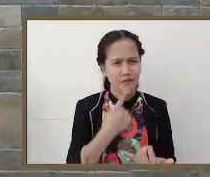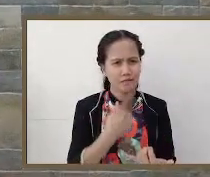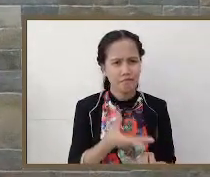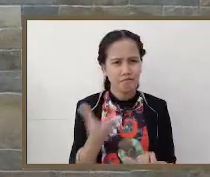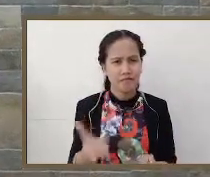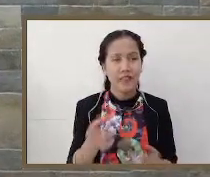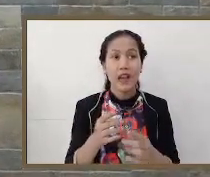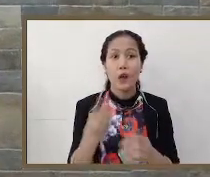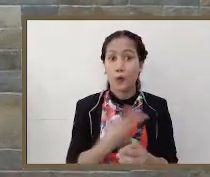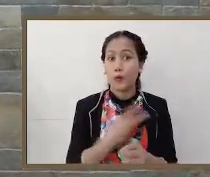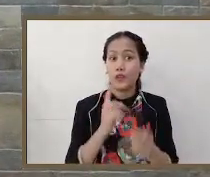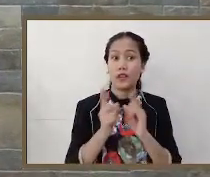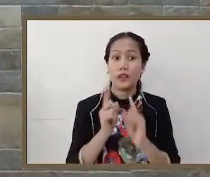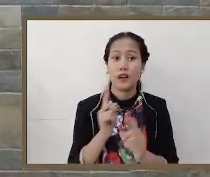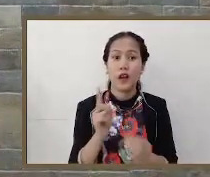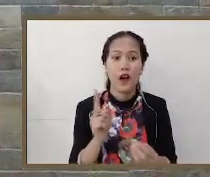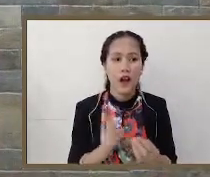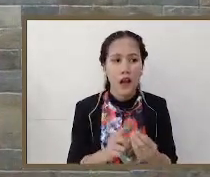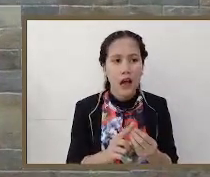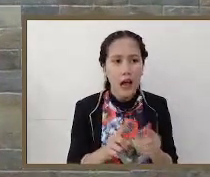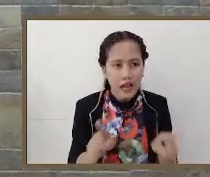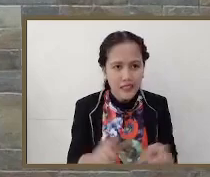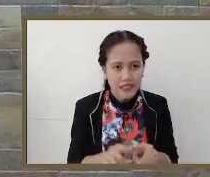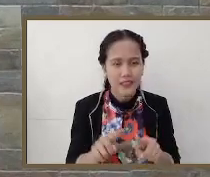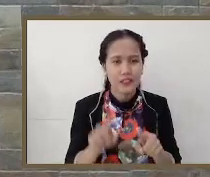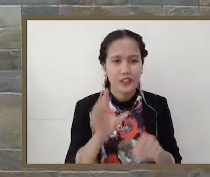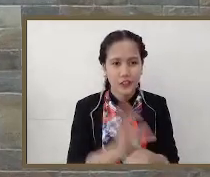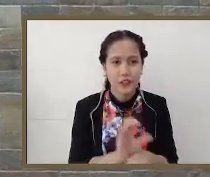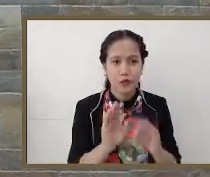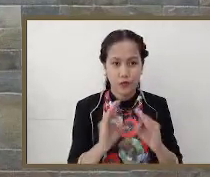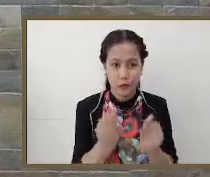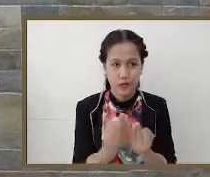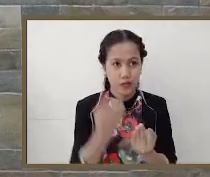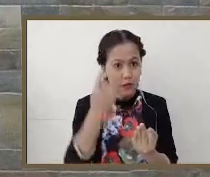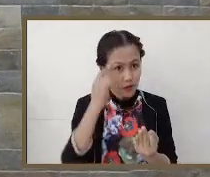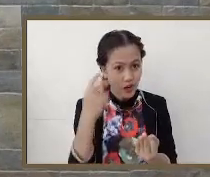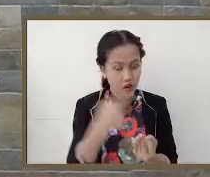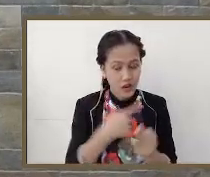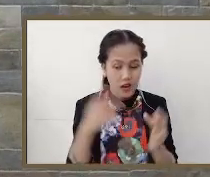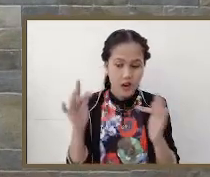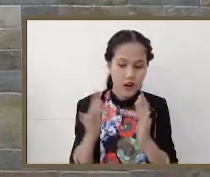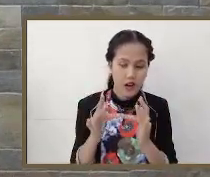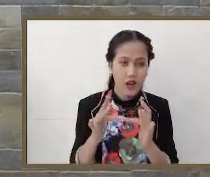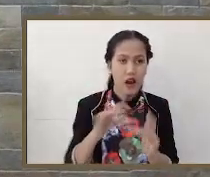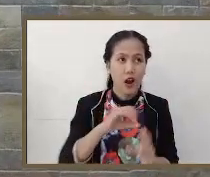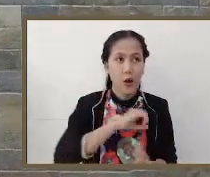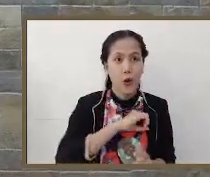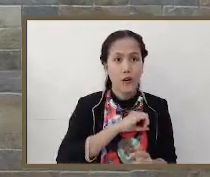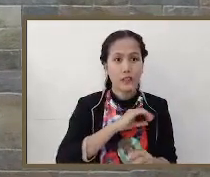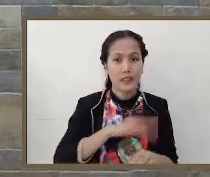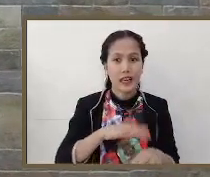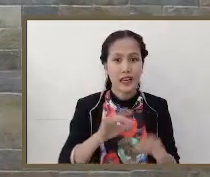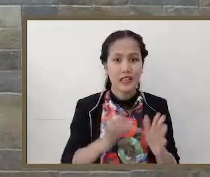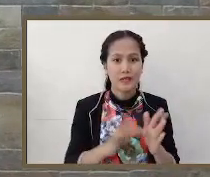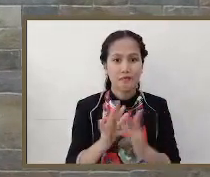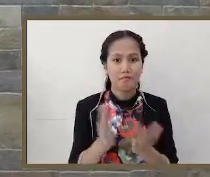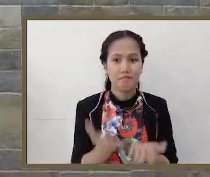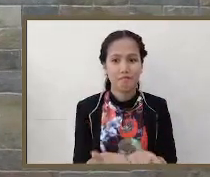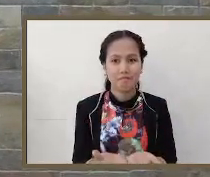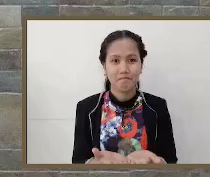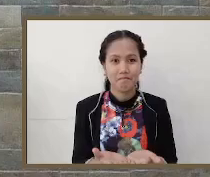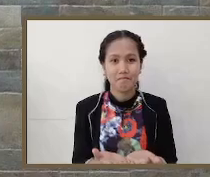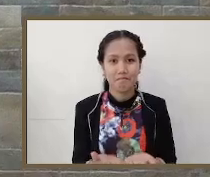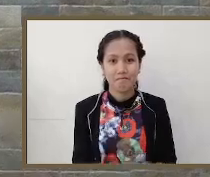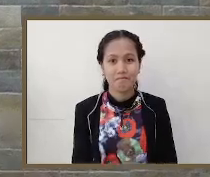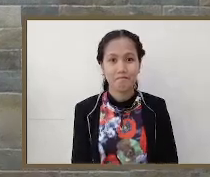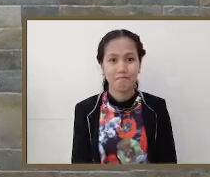As a church family, para ma-relate natin yung sarili po natin sa nasa Biblia, mga kapatid. We can be grateful and we are